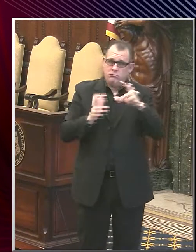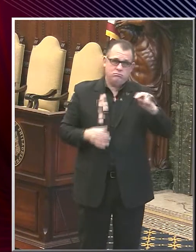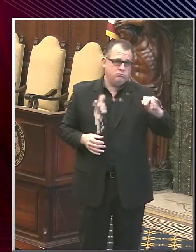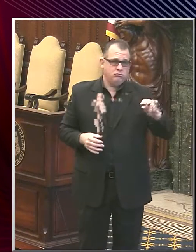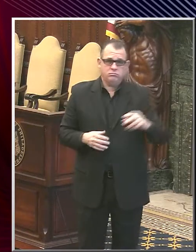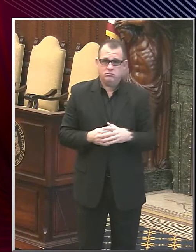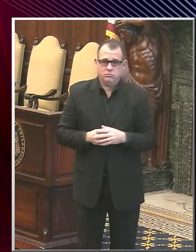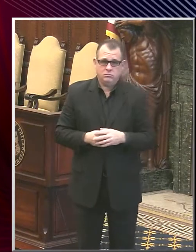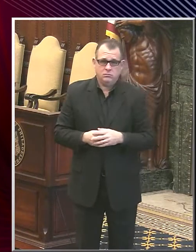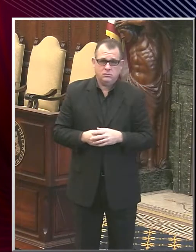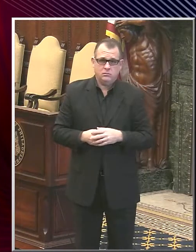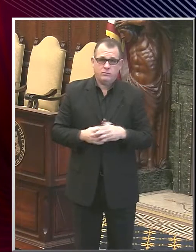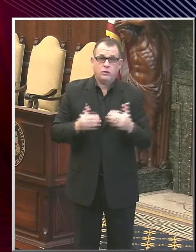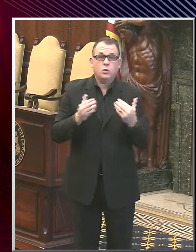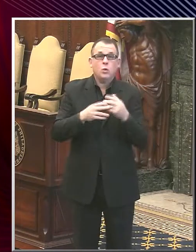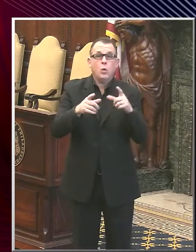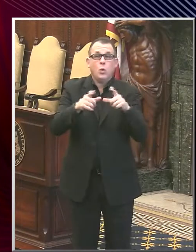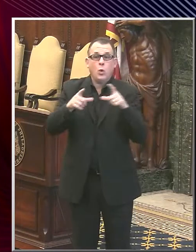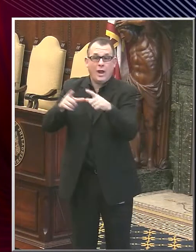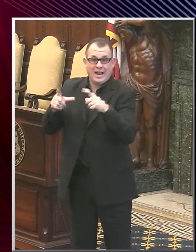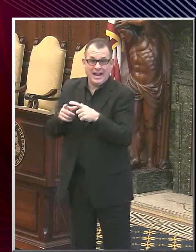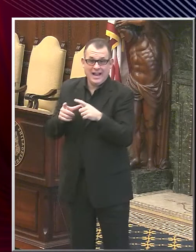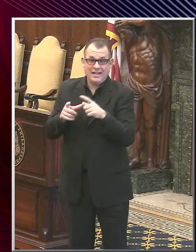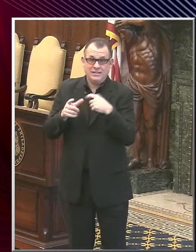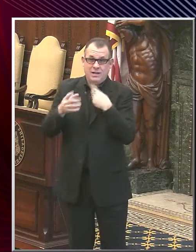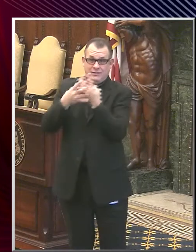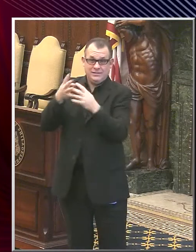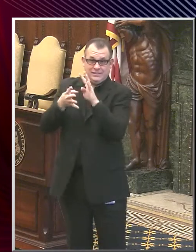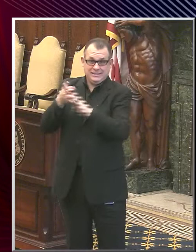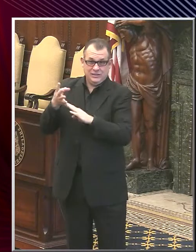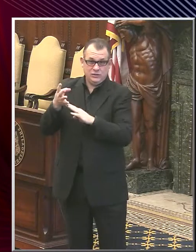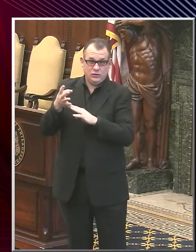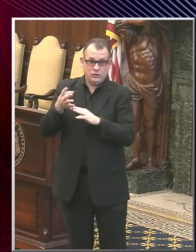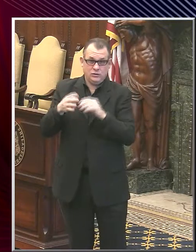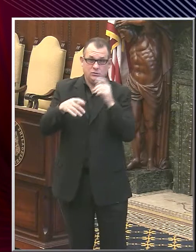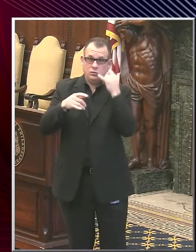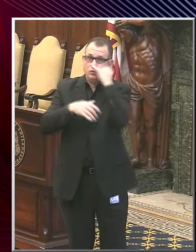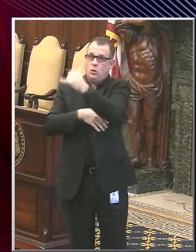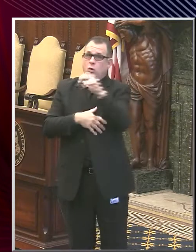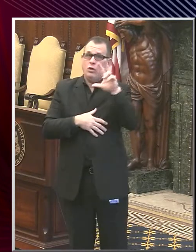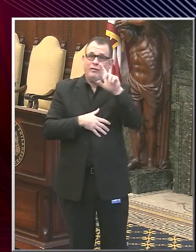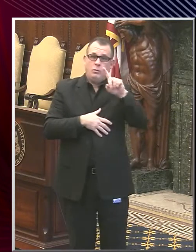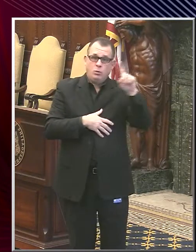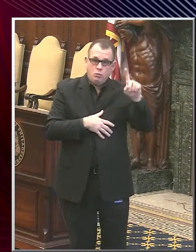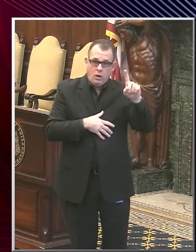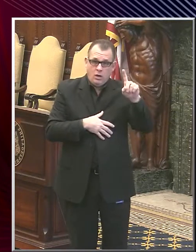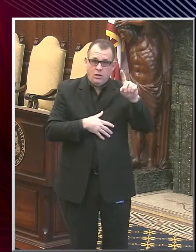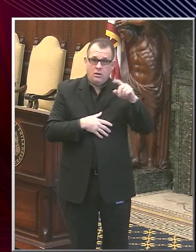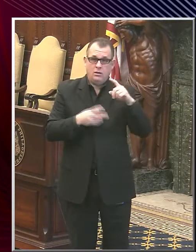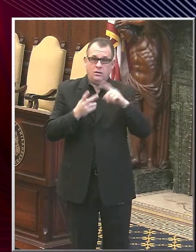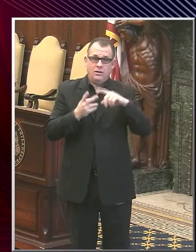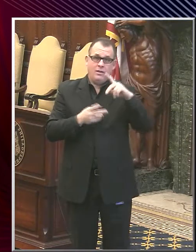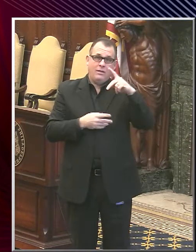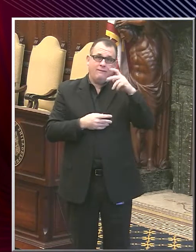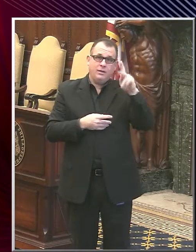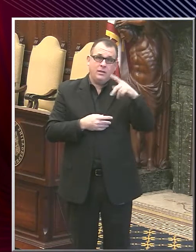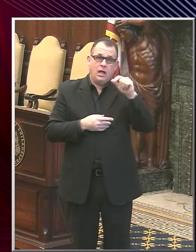required. To see the new sites and confirm schedules, families should call 311 or visit